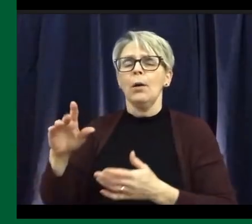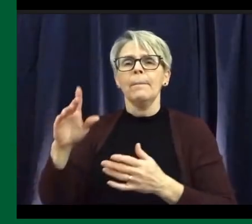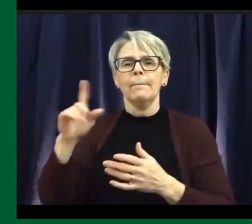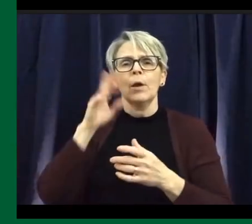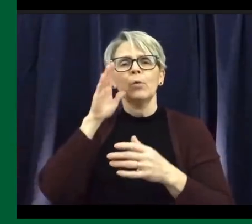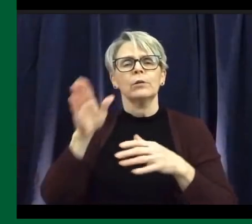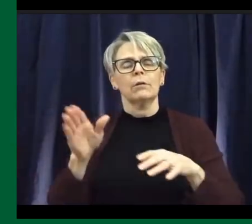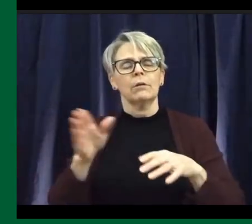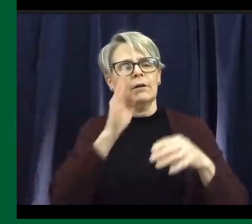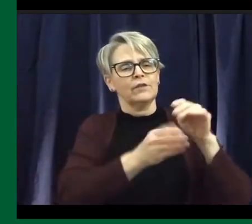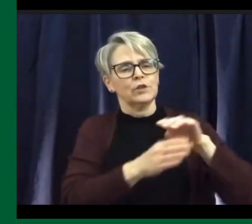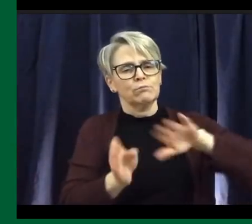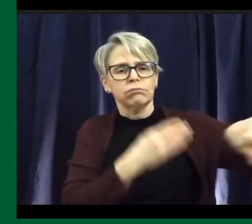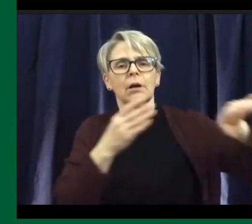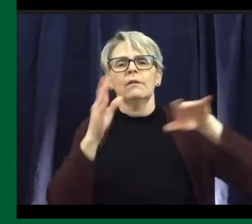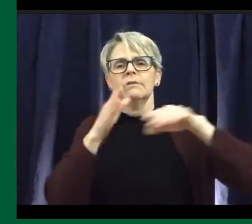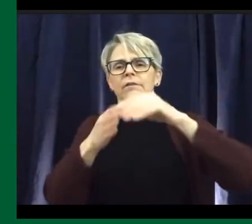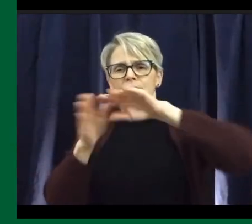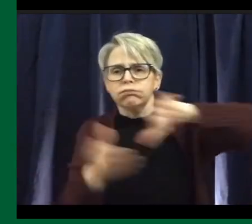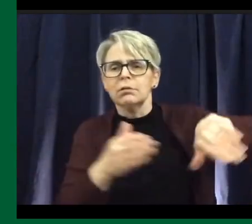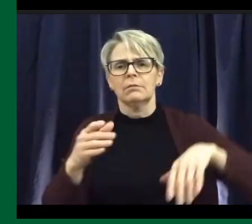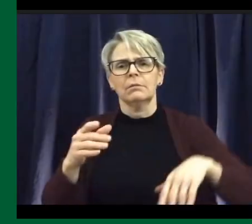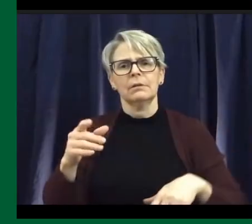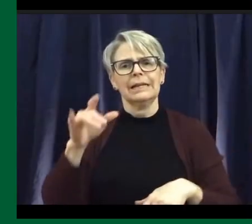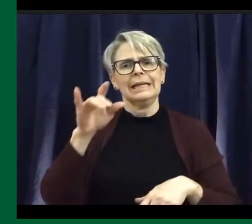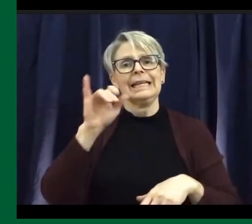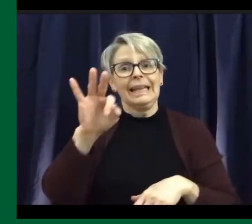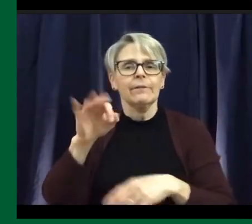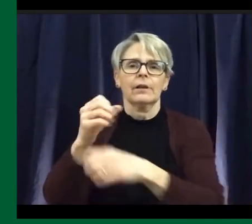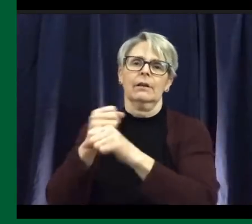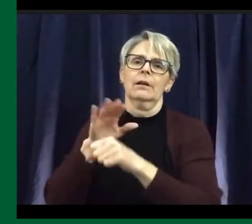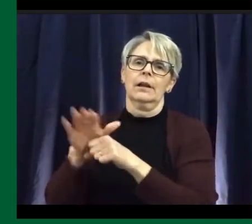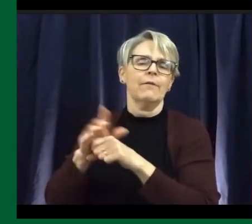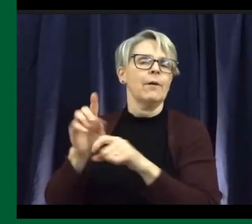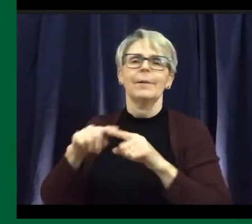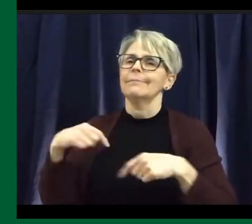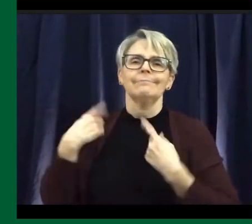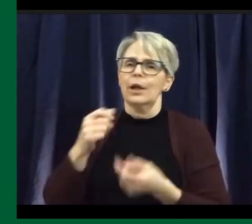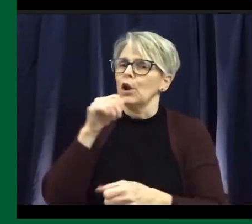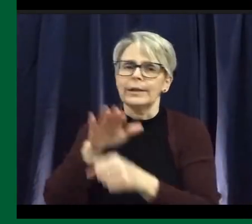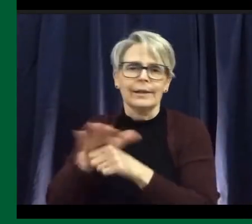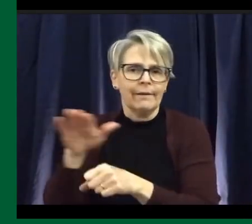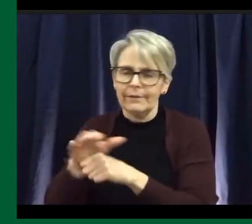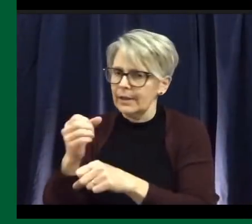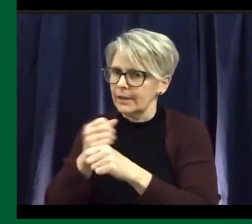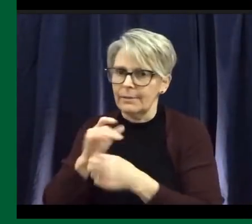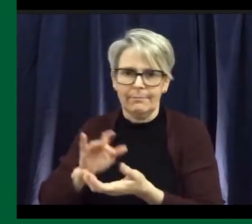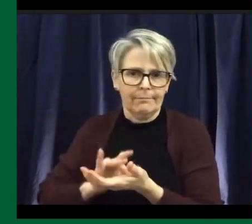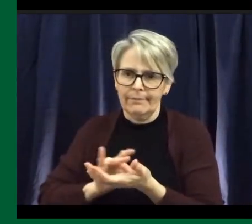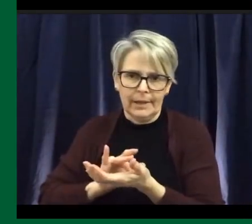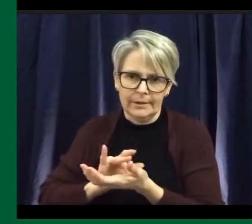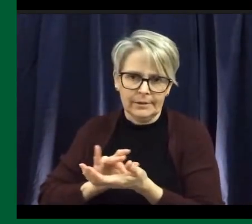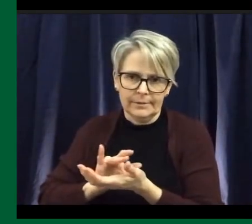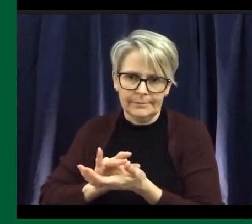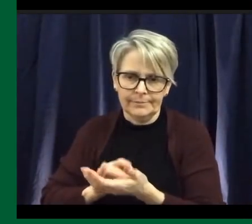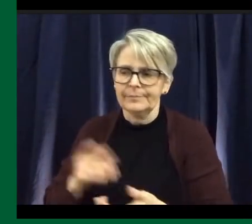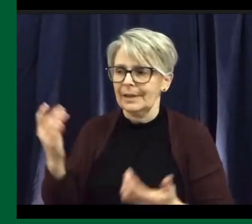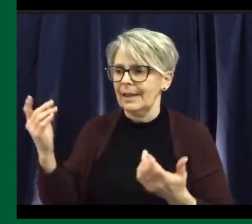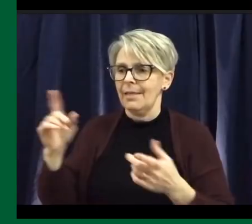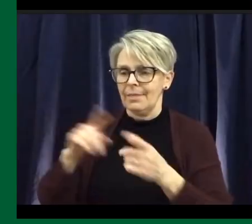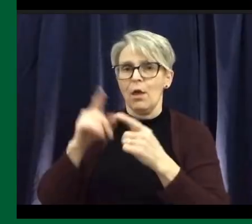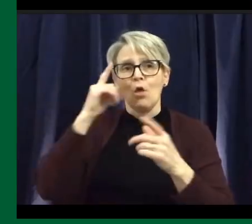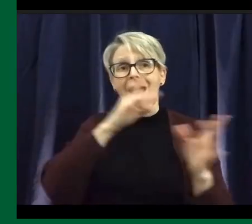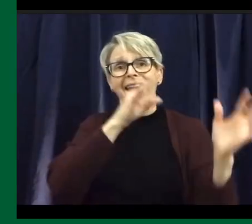high-risk groups, faster, and be moving into the over 70 sooner.